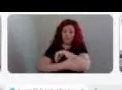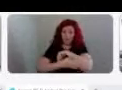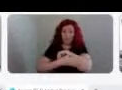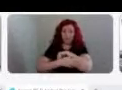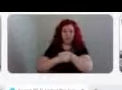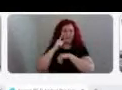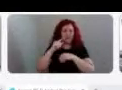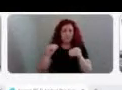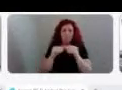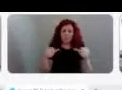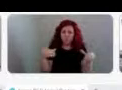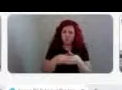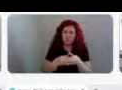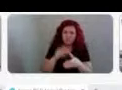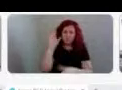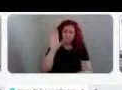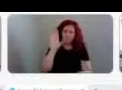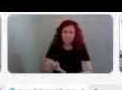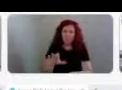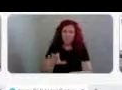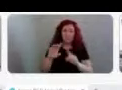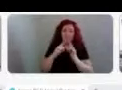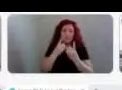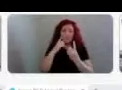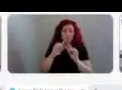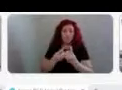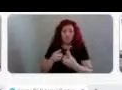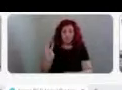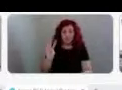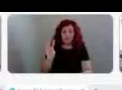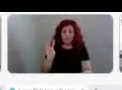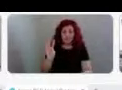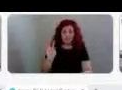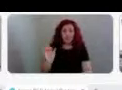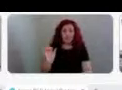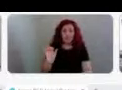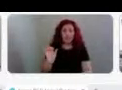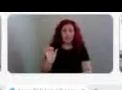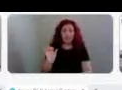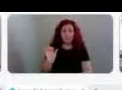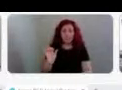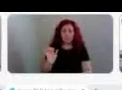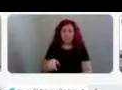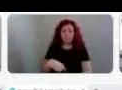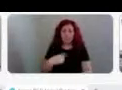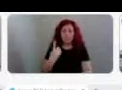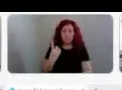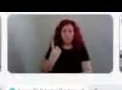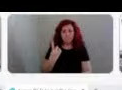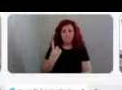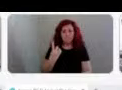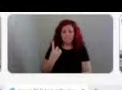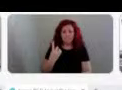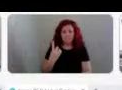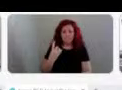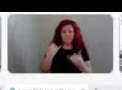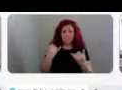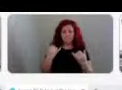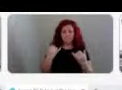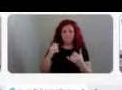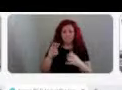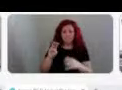more compact contiguous district for district six such as the one in congressional district test map version